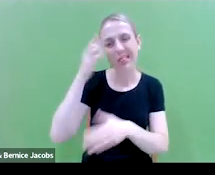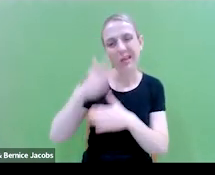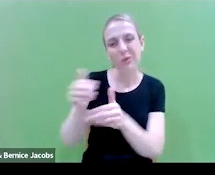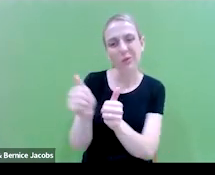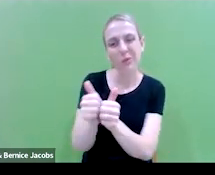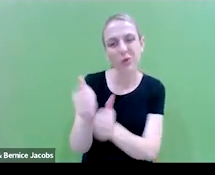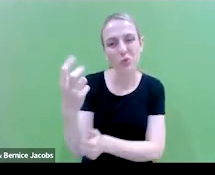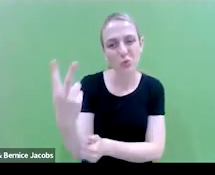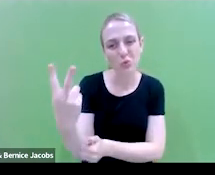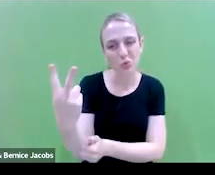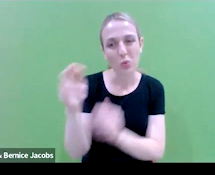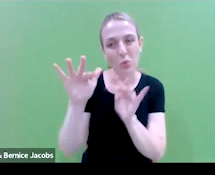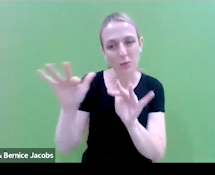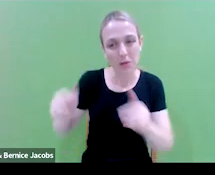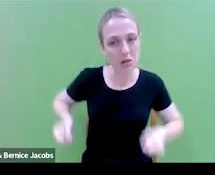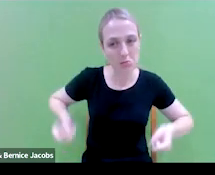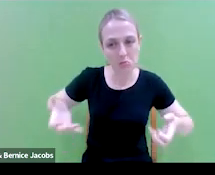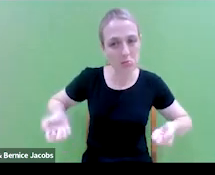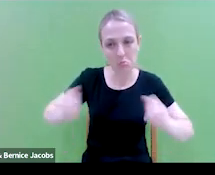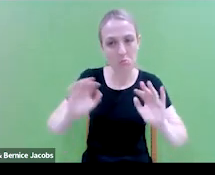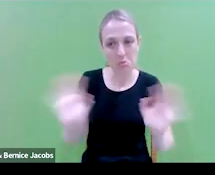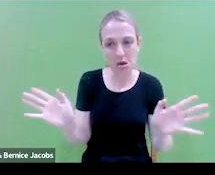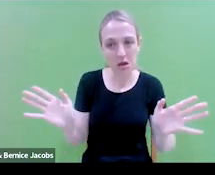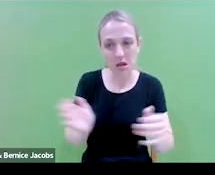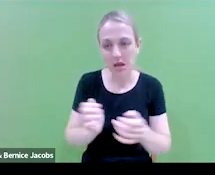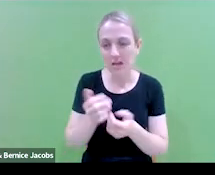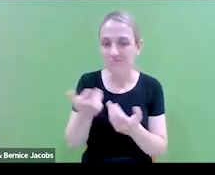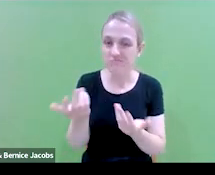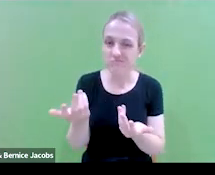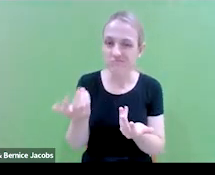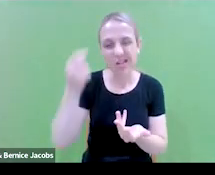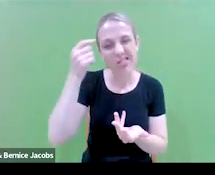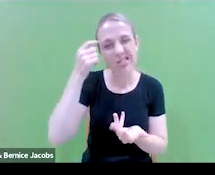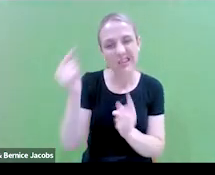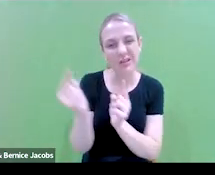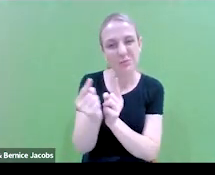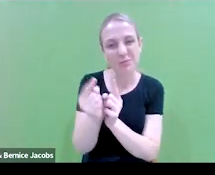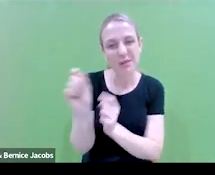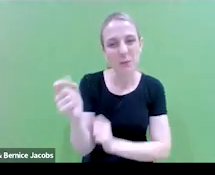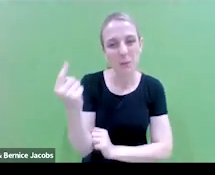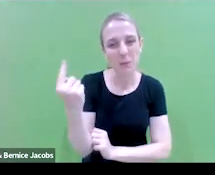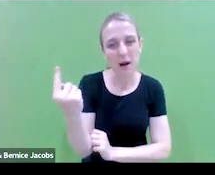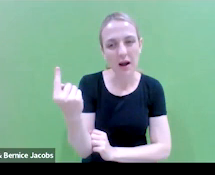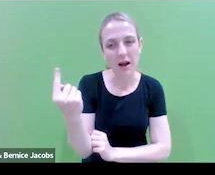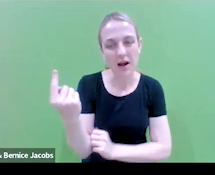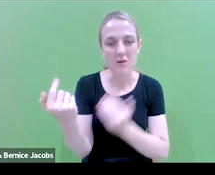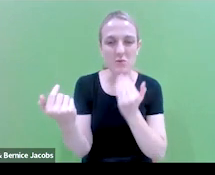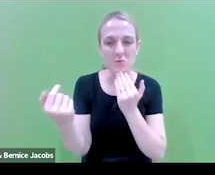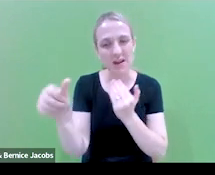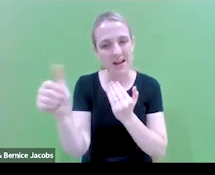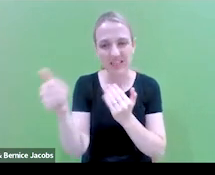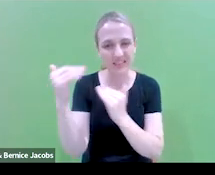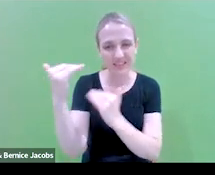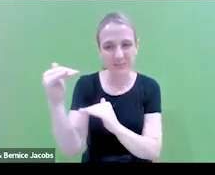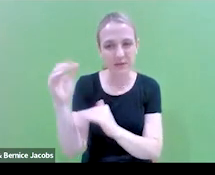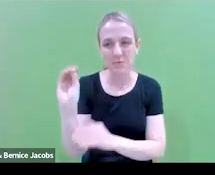2 people who are wheelchair bound, and I think I've come across 1 person with hearing impairment. So it's